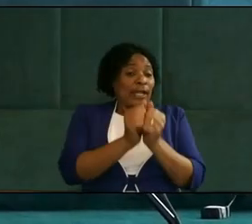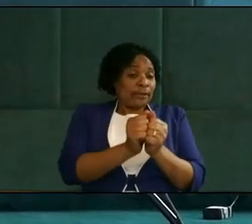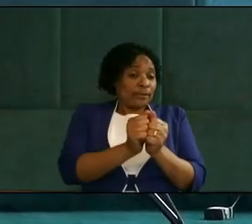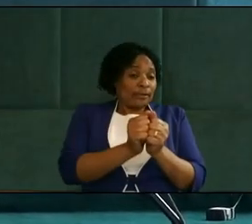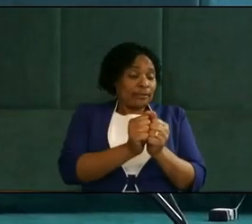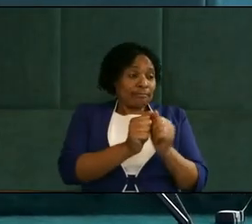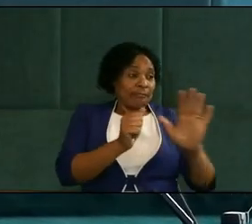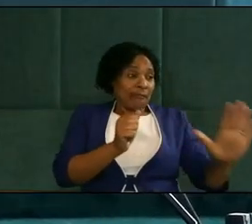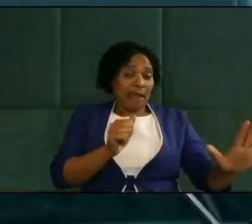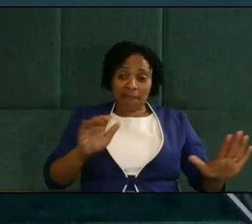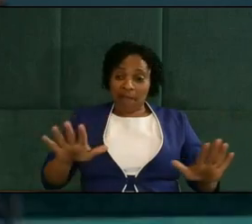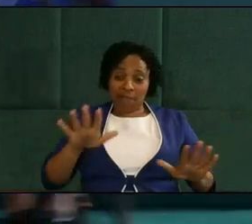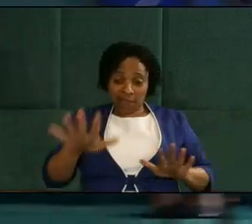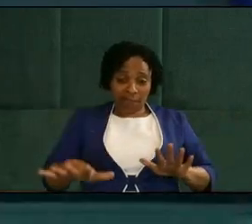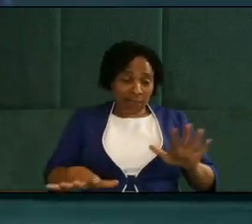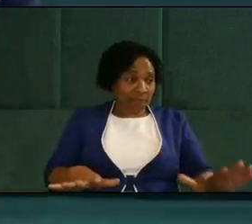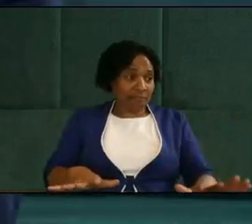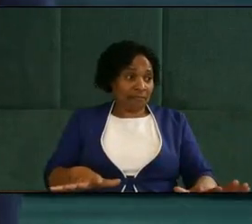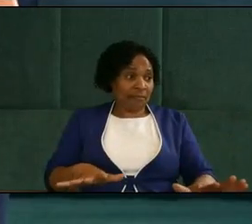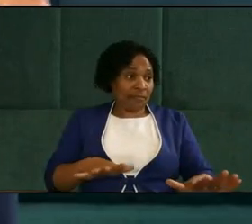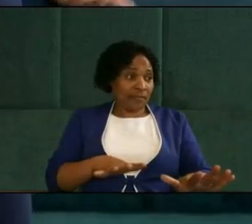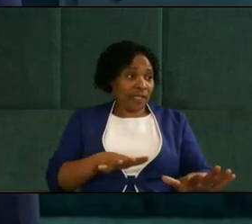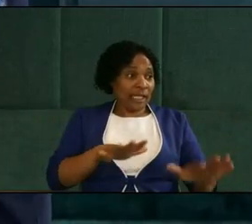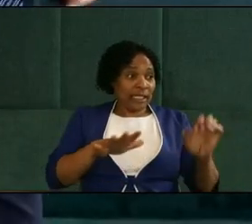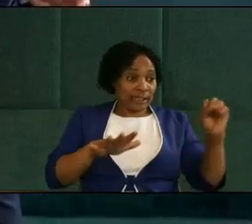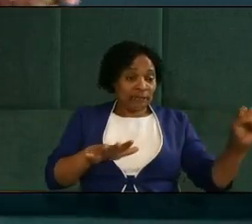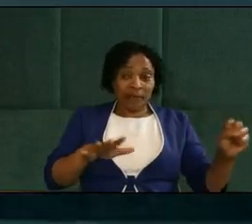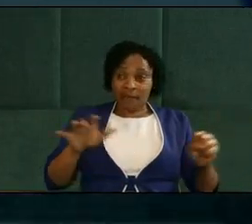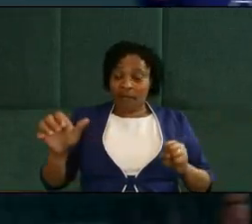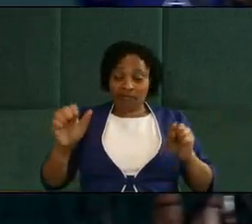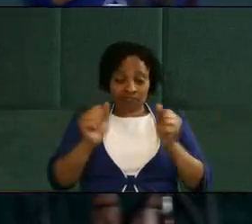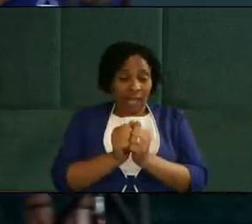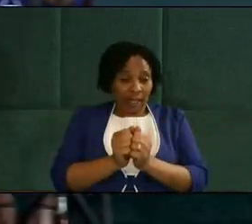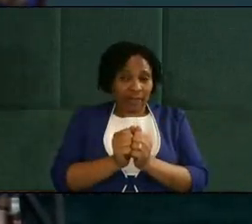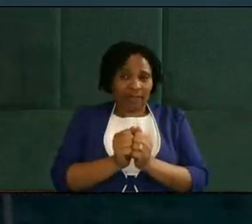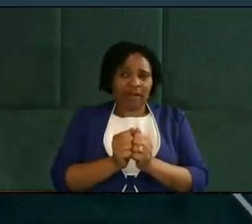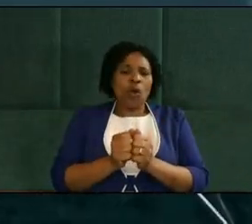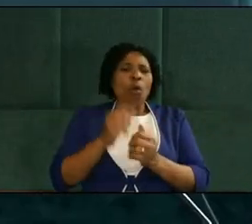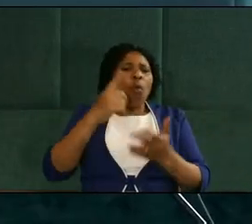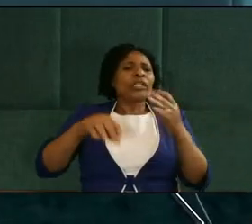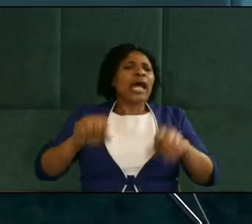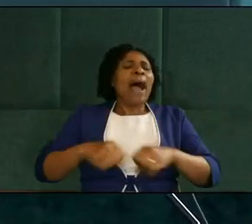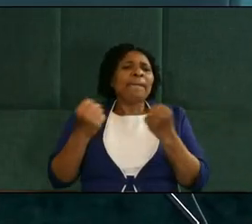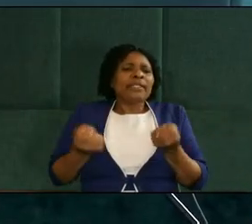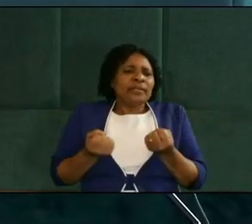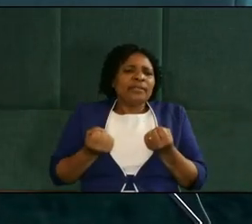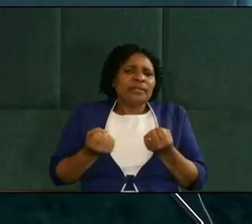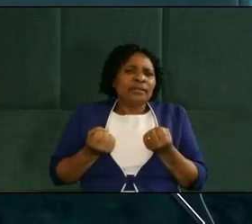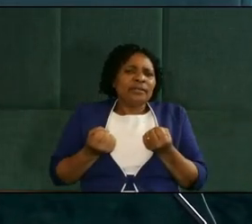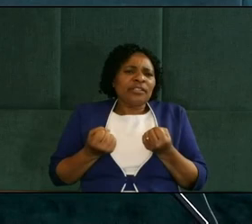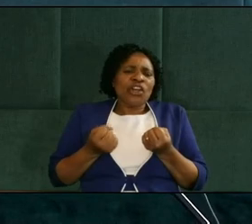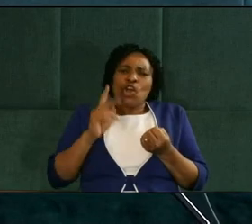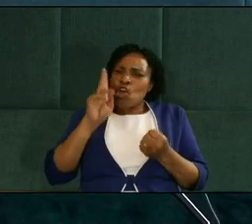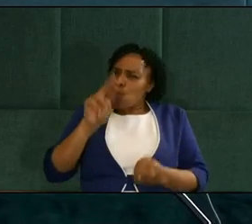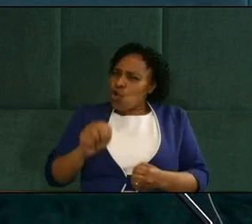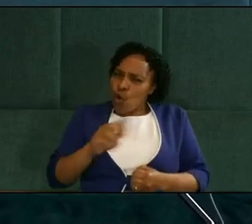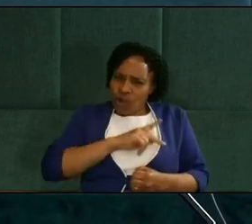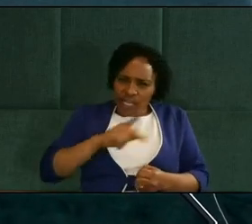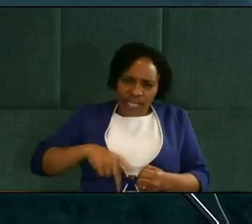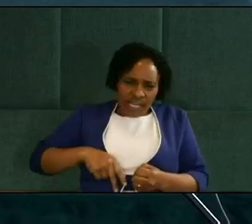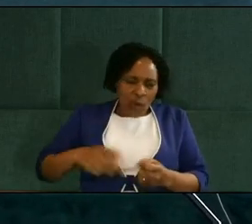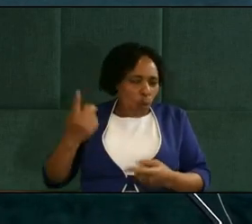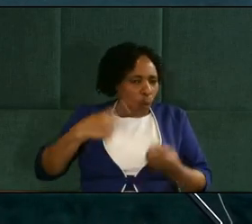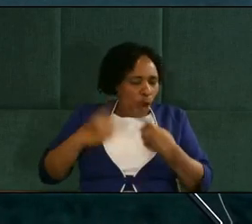correct? Yes. So what happened to Rome? No kingdom conquered Rome.